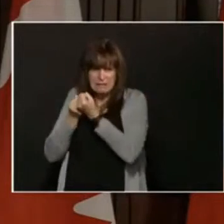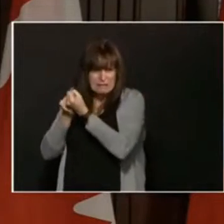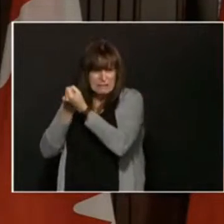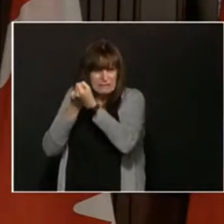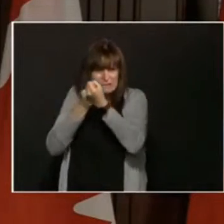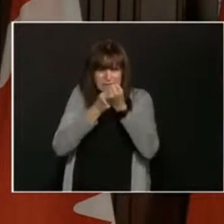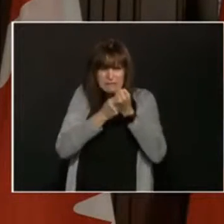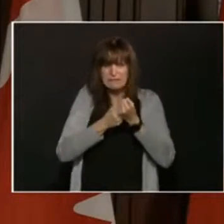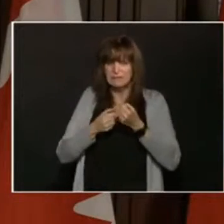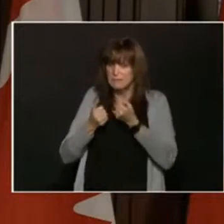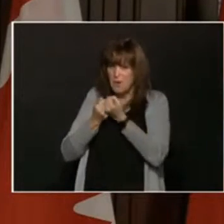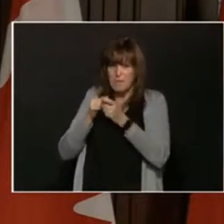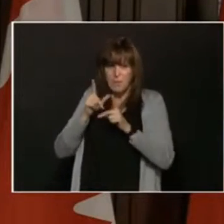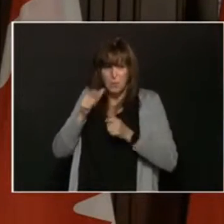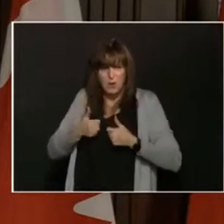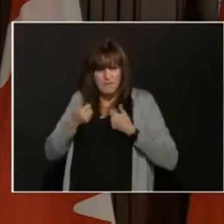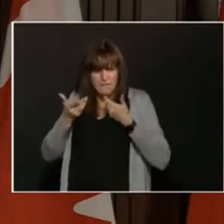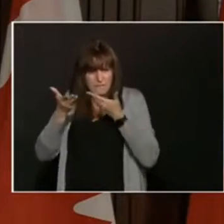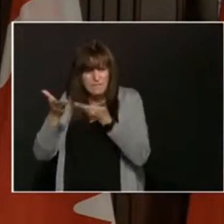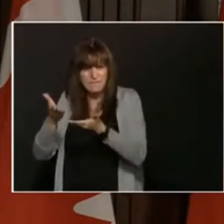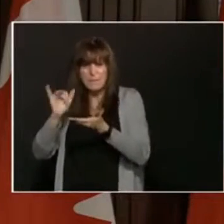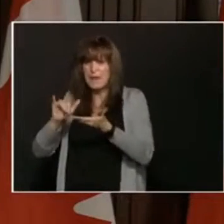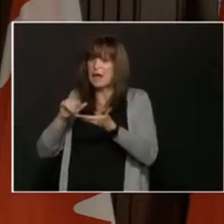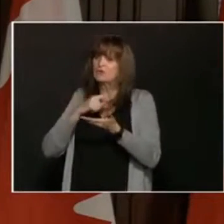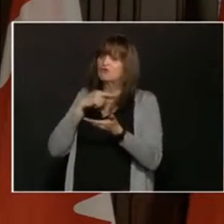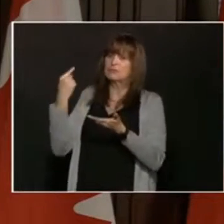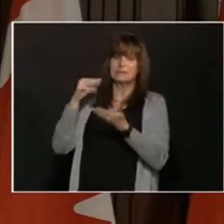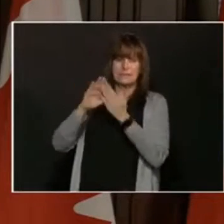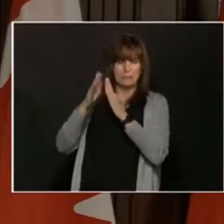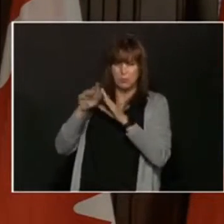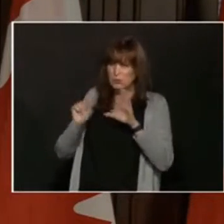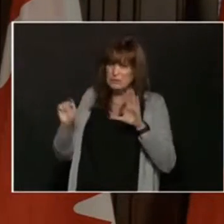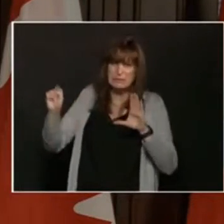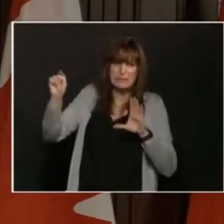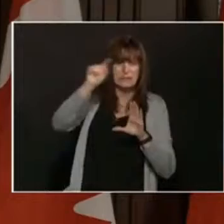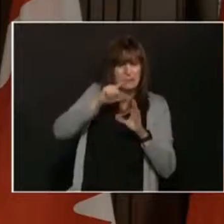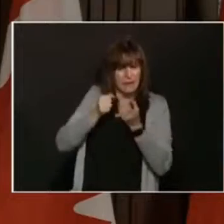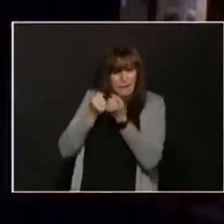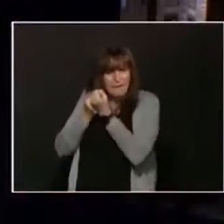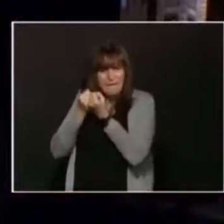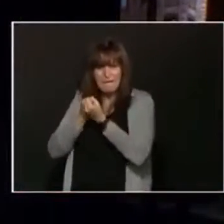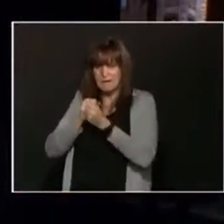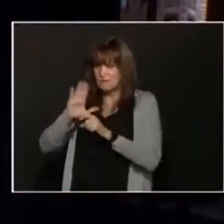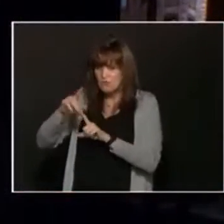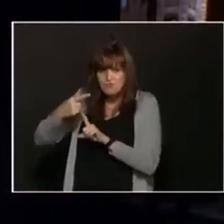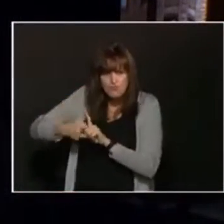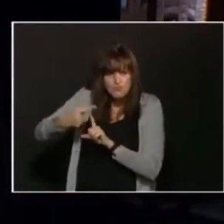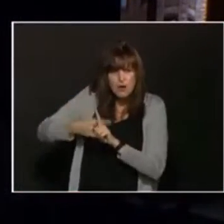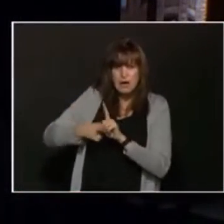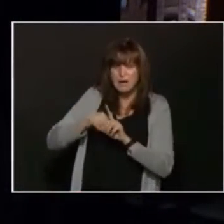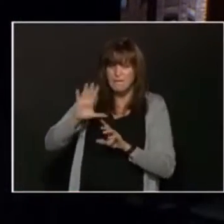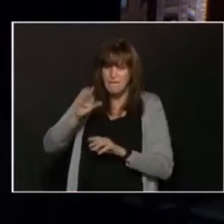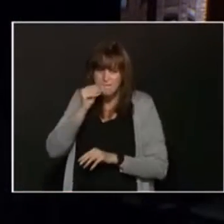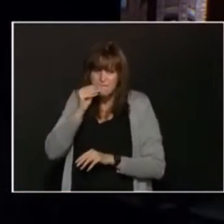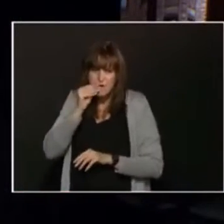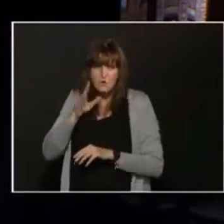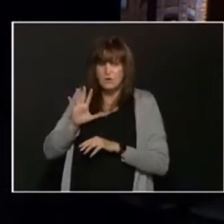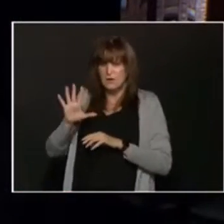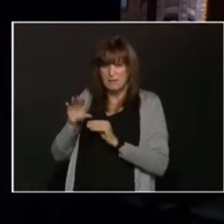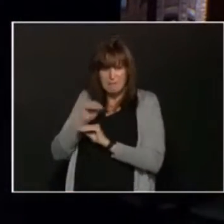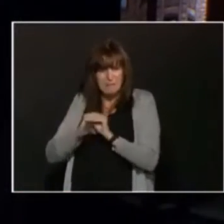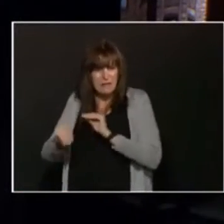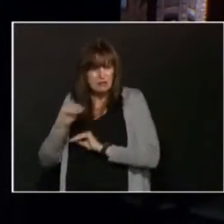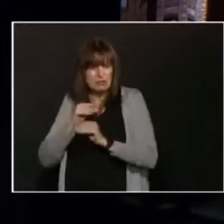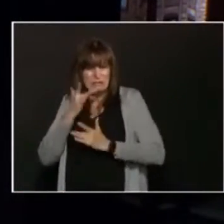around those kinds of issues. So it's an important component for sure. Last question.